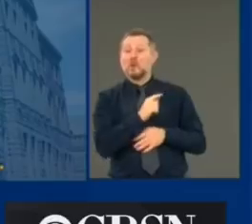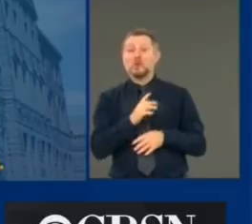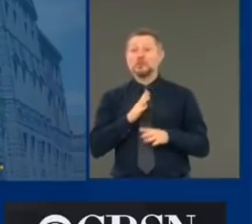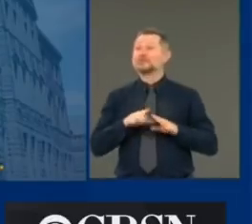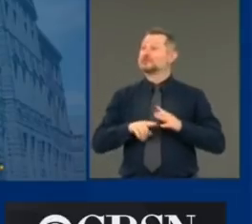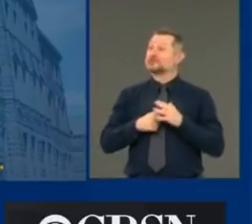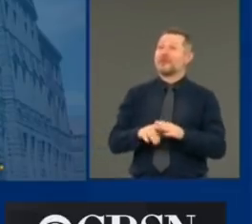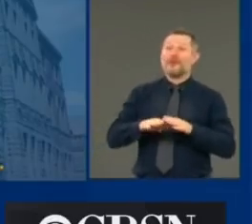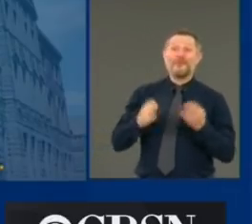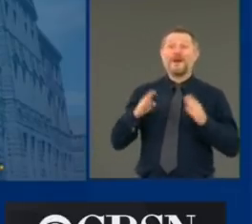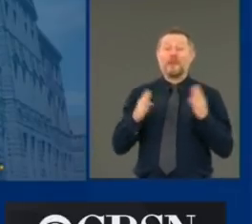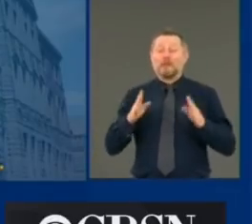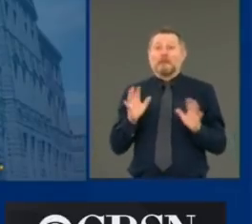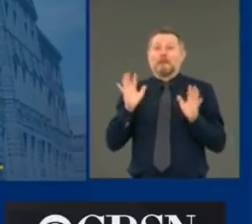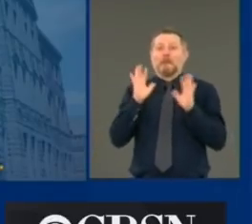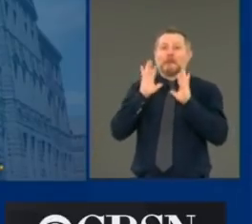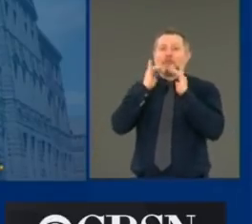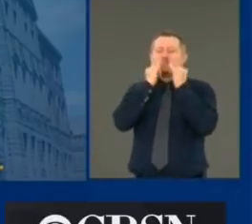the reopening.